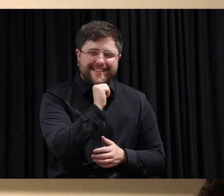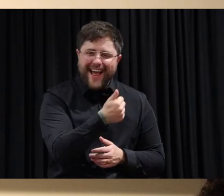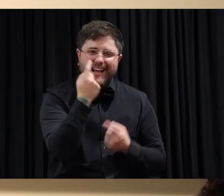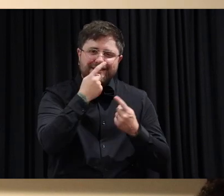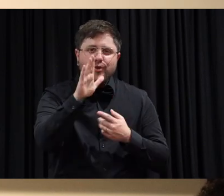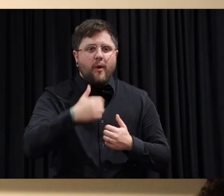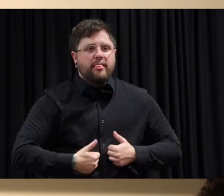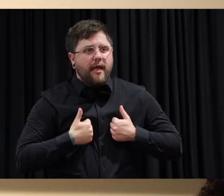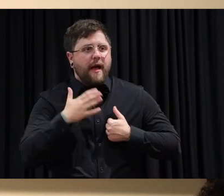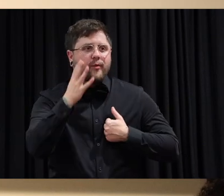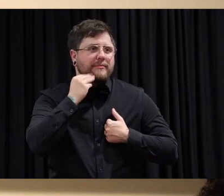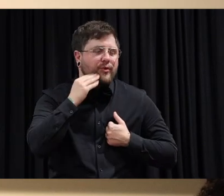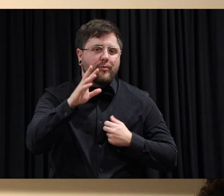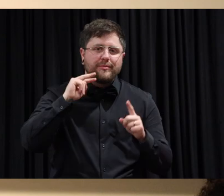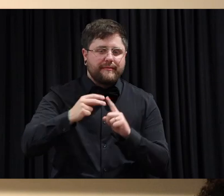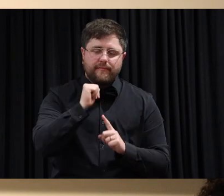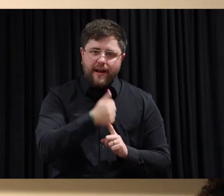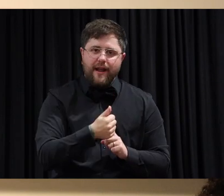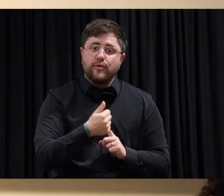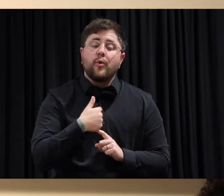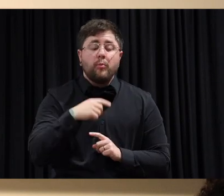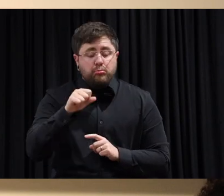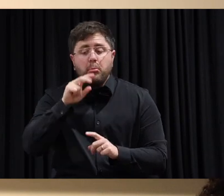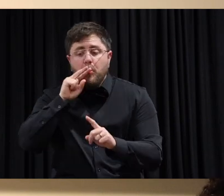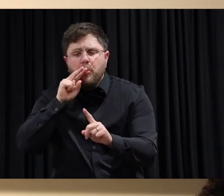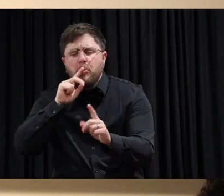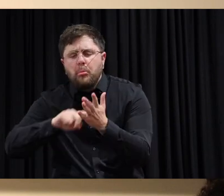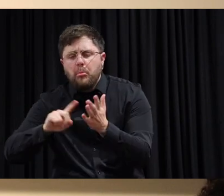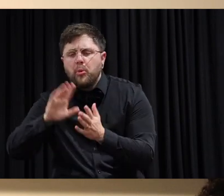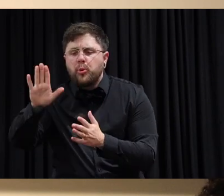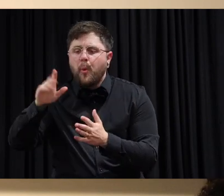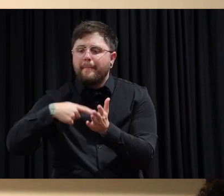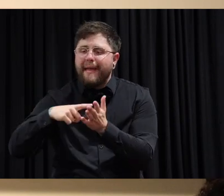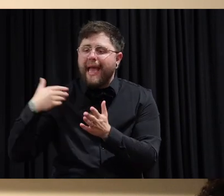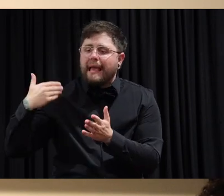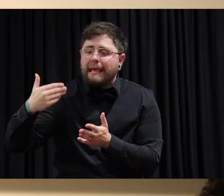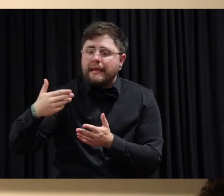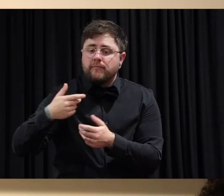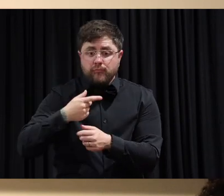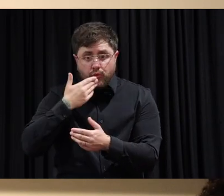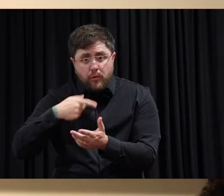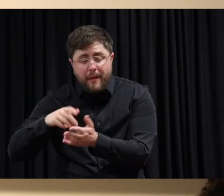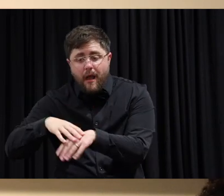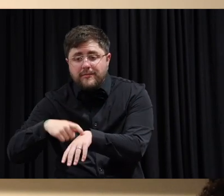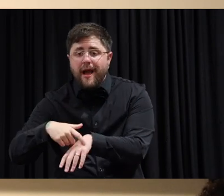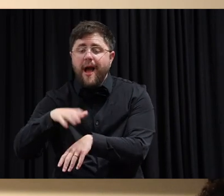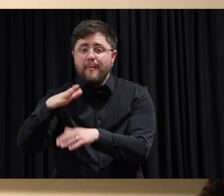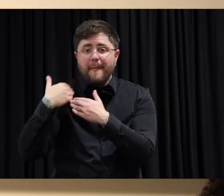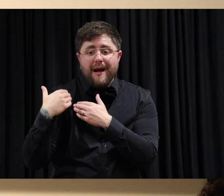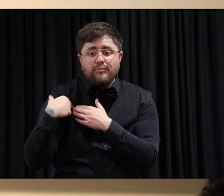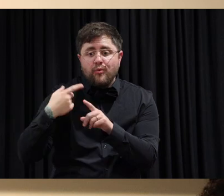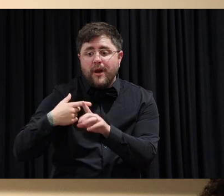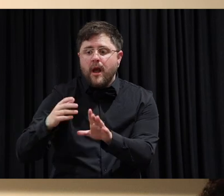lived experience is. So yes, do we look at payment history? Do we look at responsible borrowing? Absolutely. But we said, hey, let's look at it